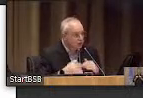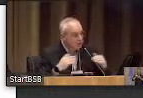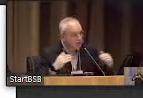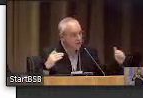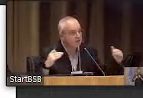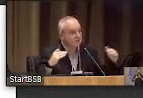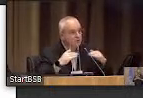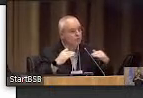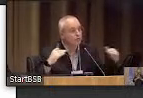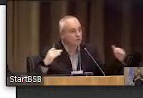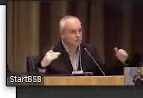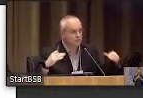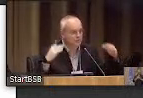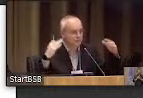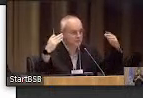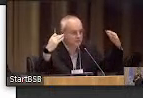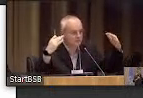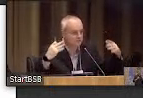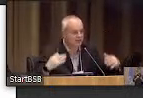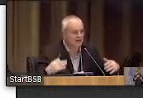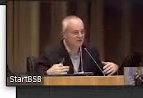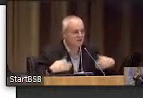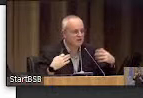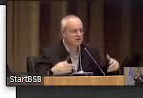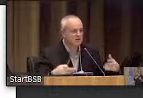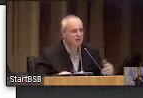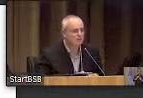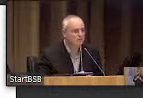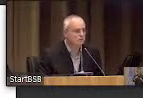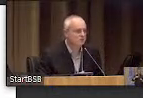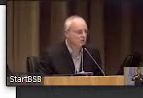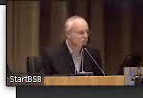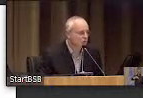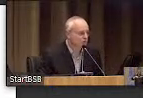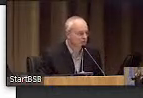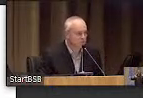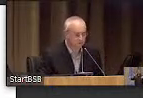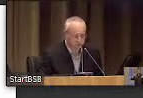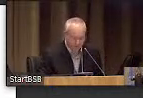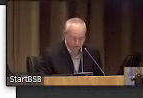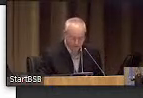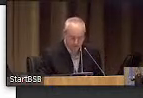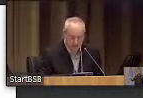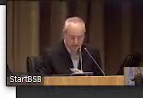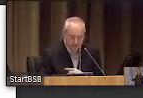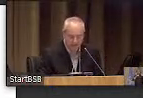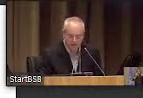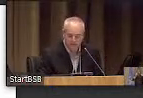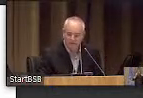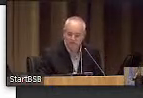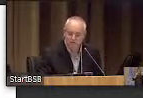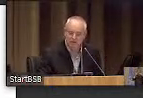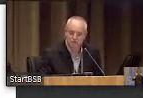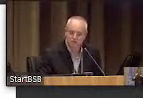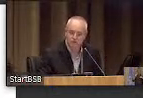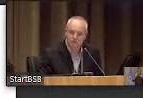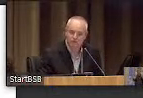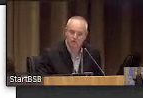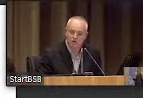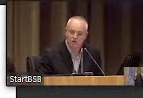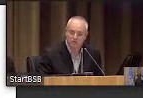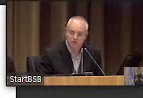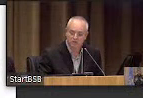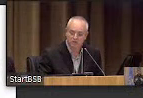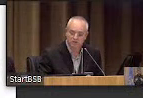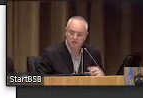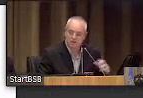informations and transform this information in lines and columns in the variable perspective, which is the main information that